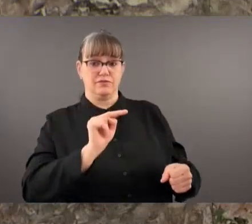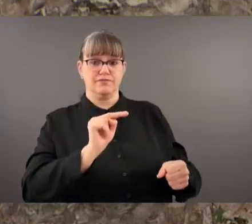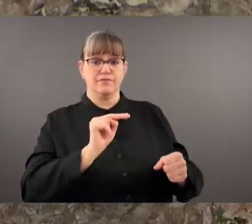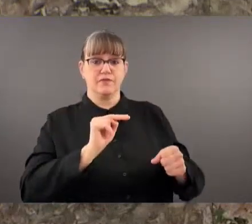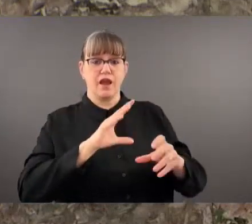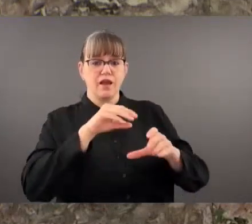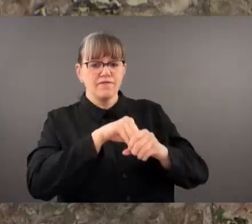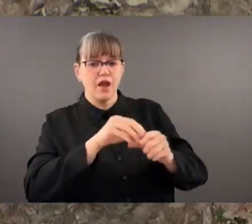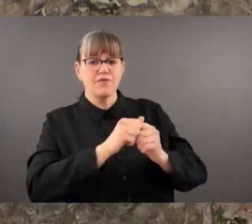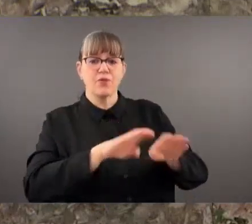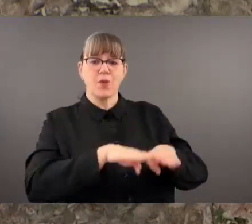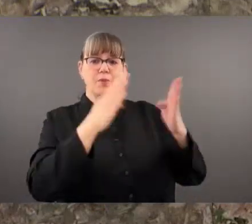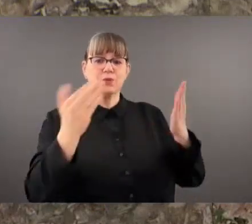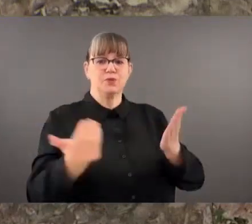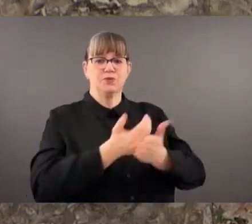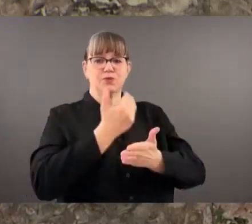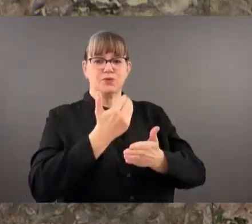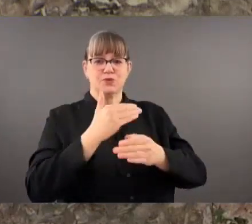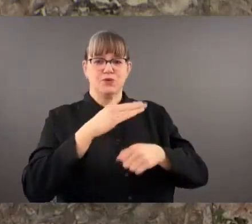Terrace.